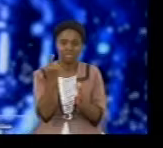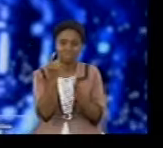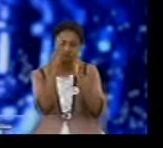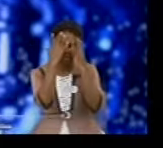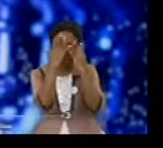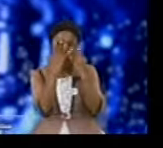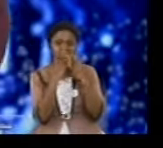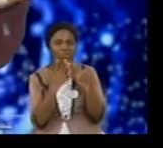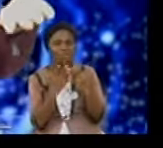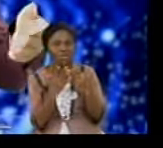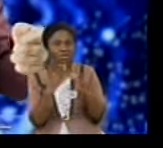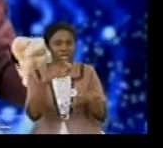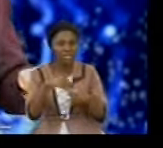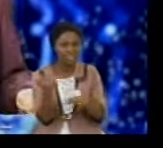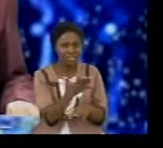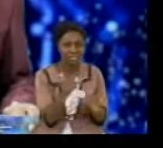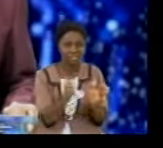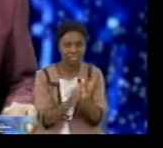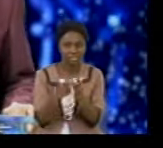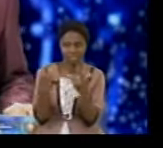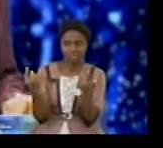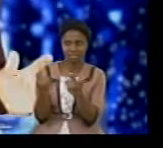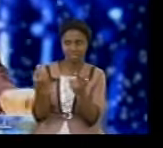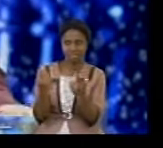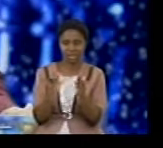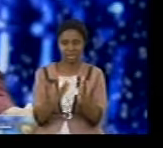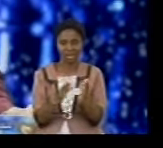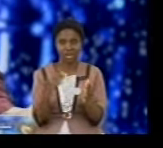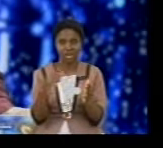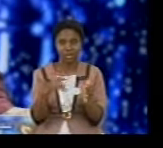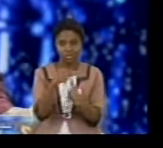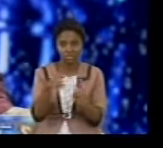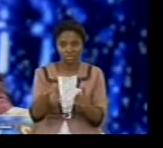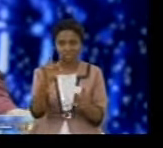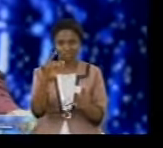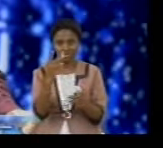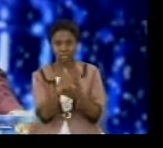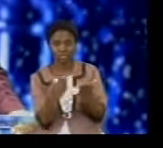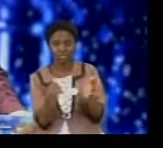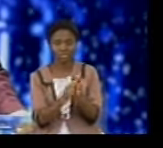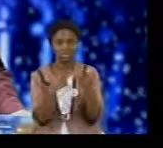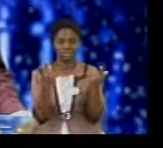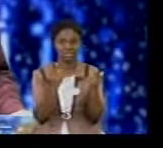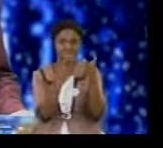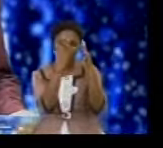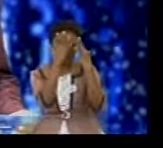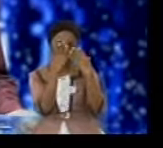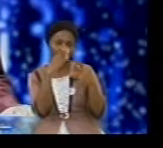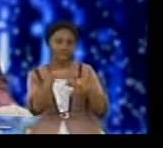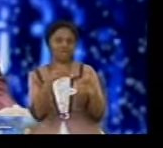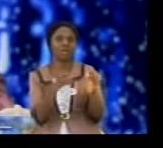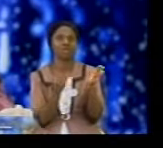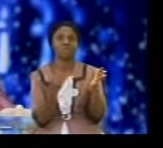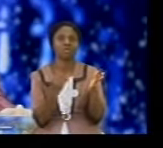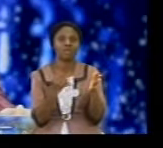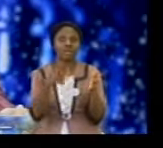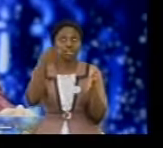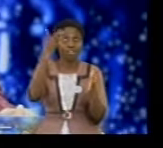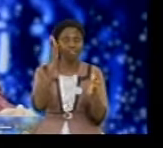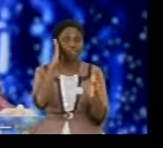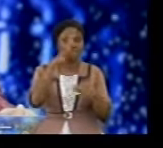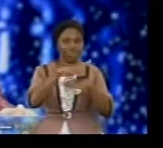whether it happened to them or they see it in others or through others, they mourn, and God will comfort them. Blessed are the